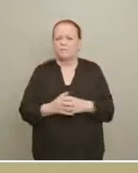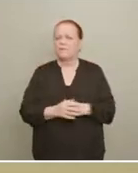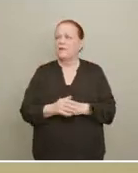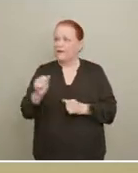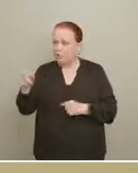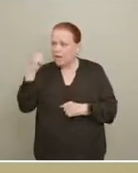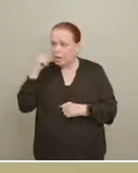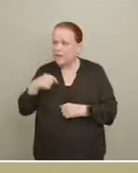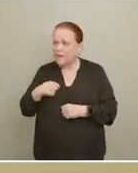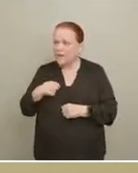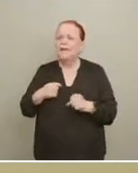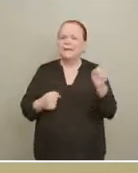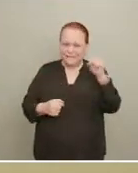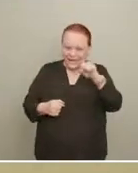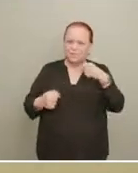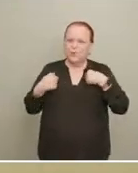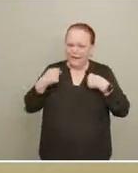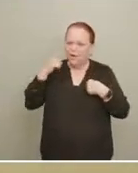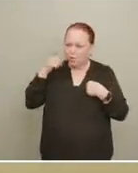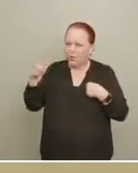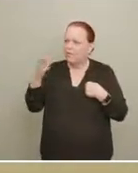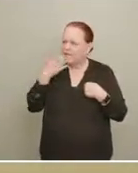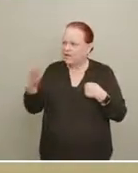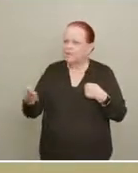Can you hear me okay? Yes, we can. Thank you.